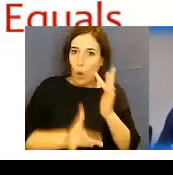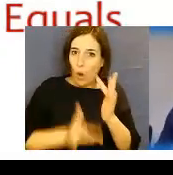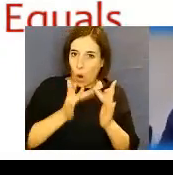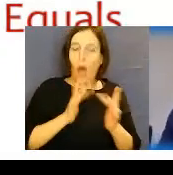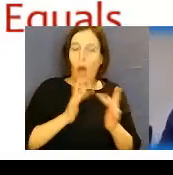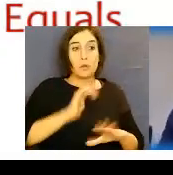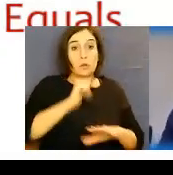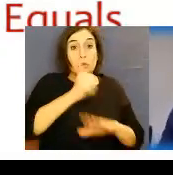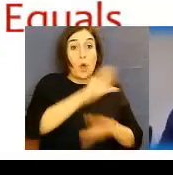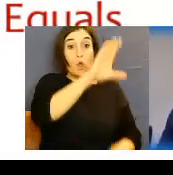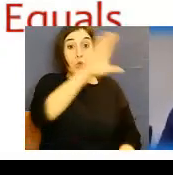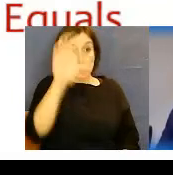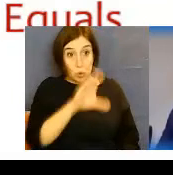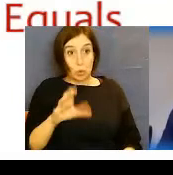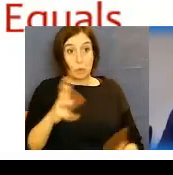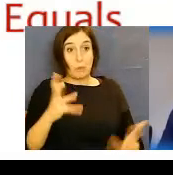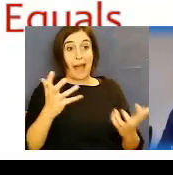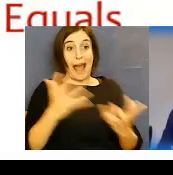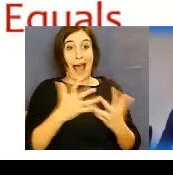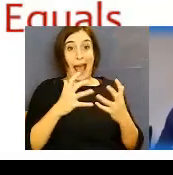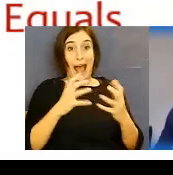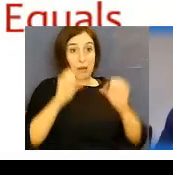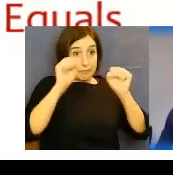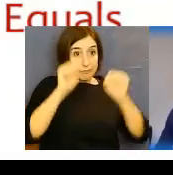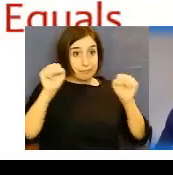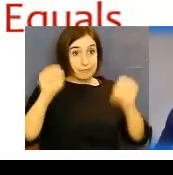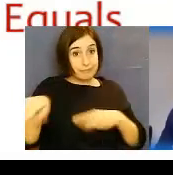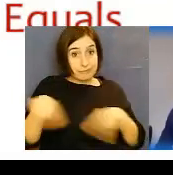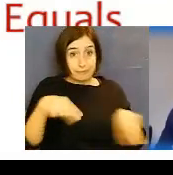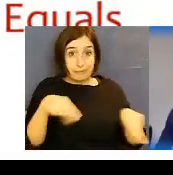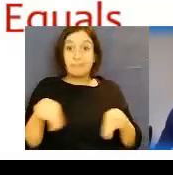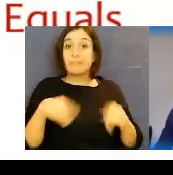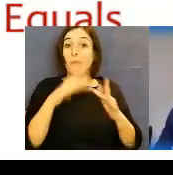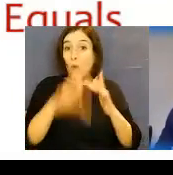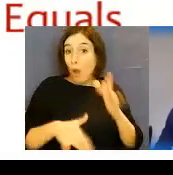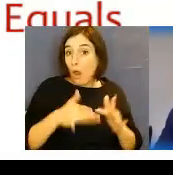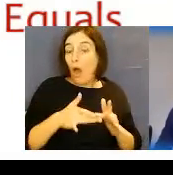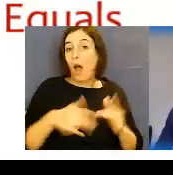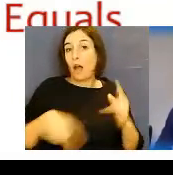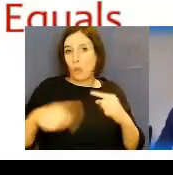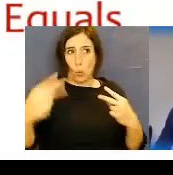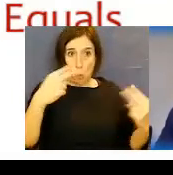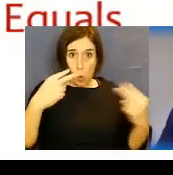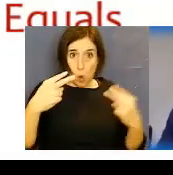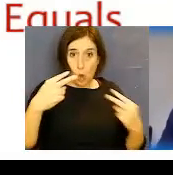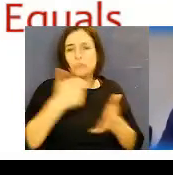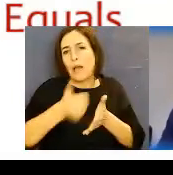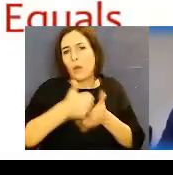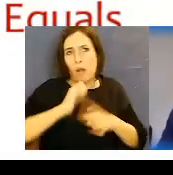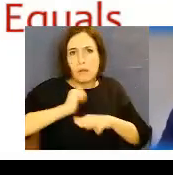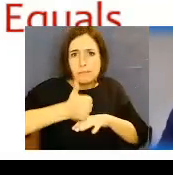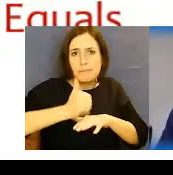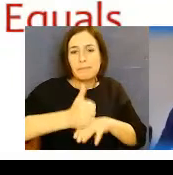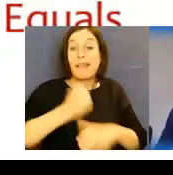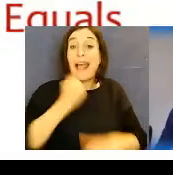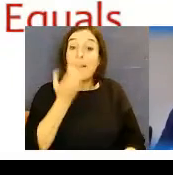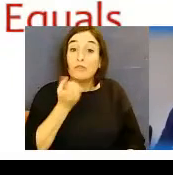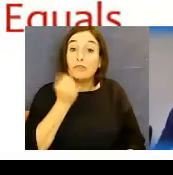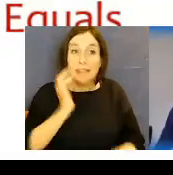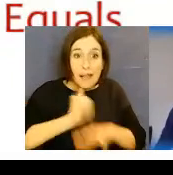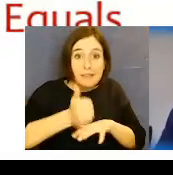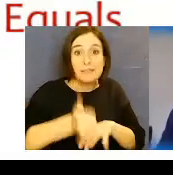delivering, you know, fitness sessions and various sporting sessions online. So on a regular basis, on a regular daily basis, actually